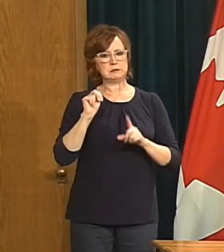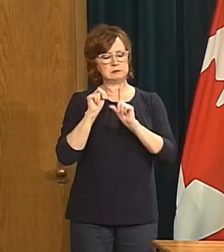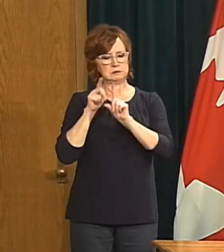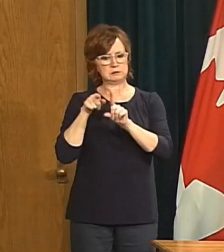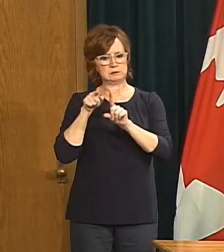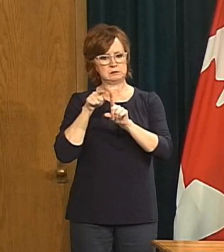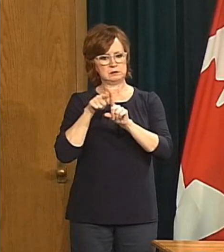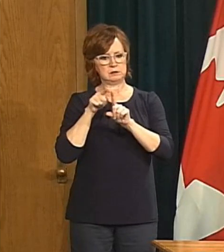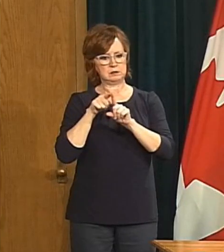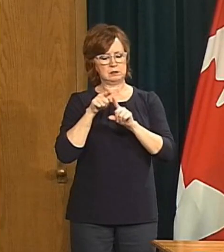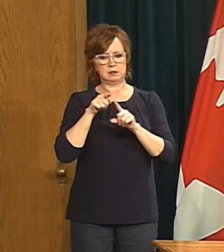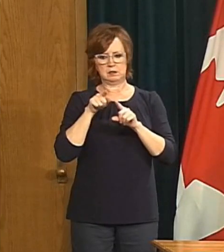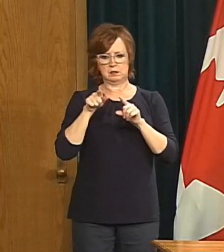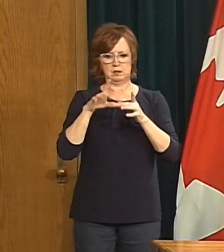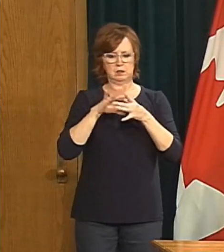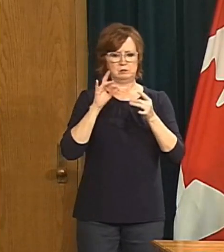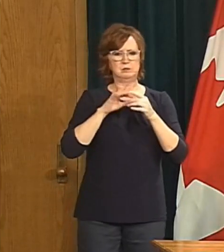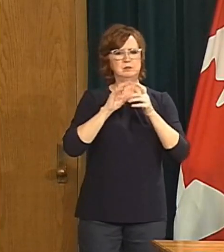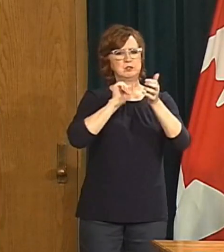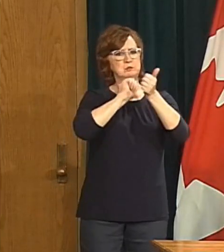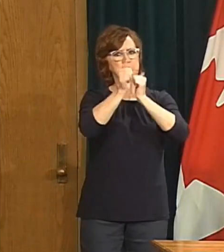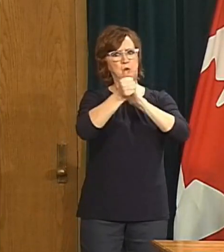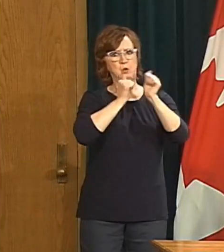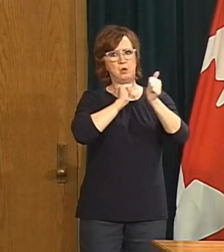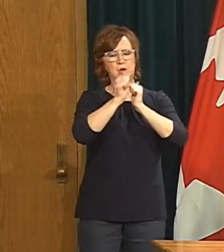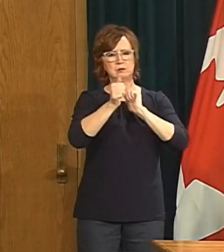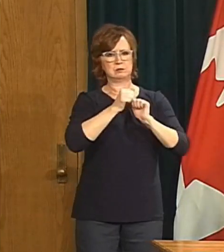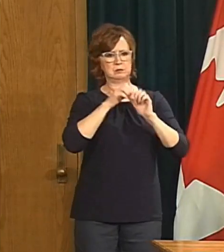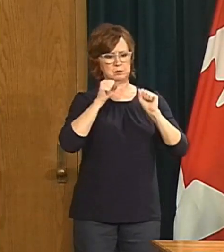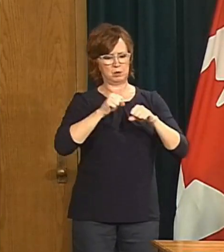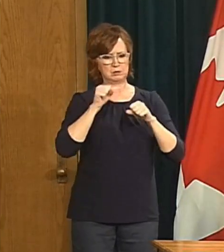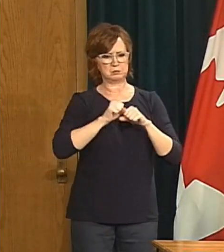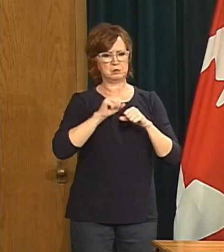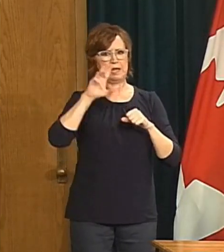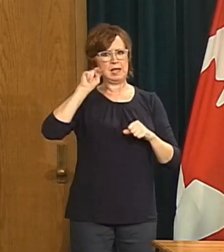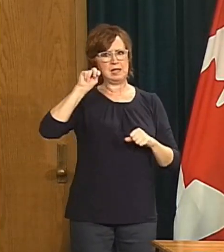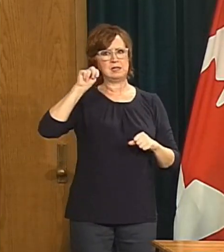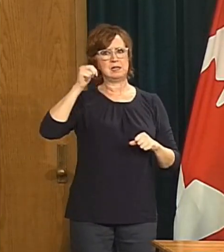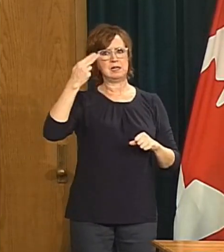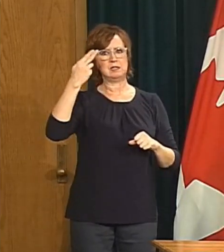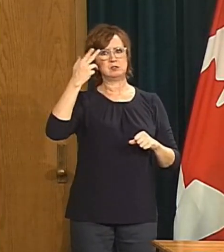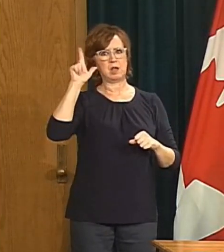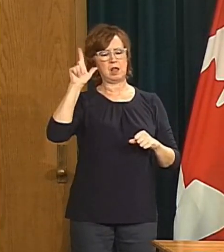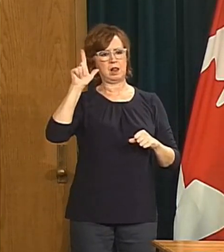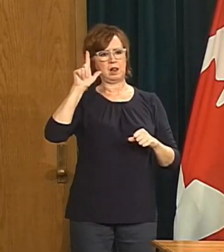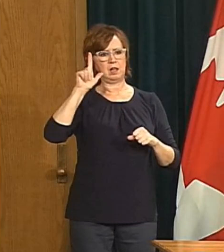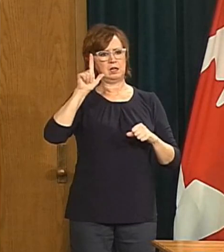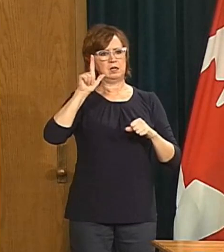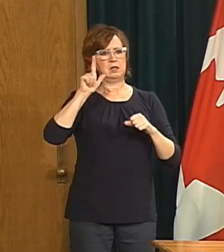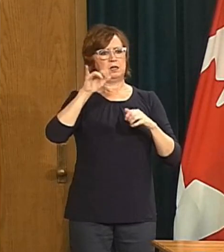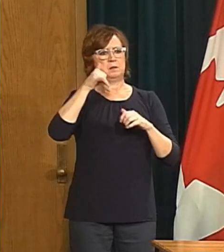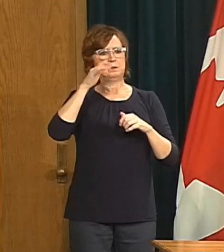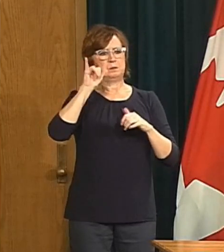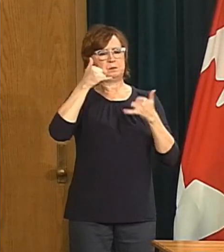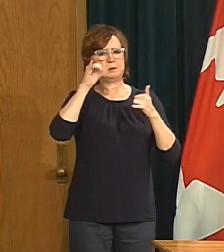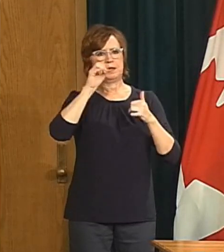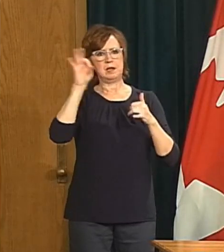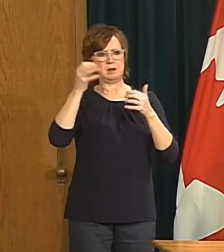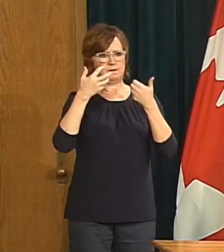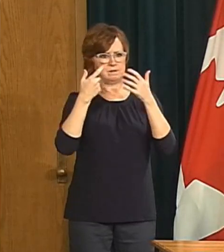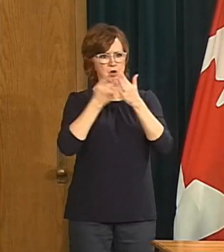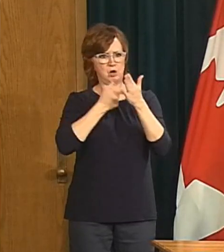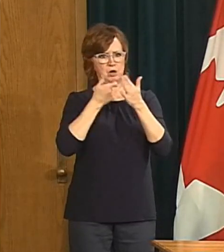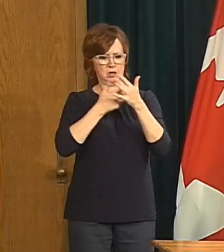site NHL playoff games, presumably without fans. I'm just wondering, from especially Dr. Shahab's perspective,